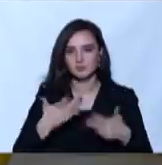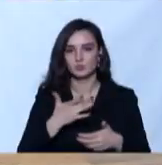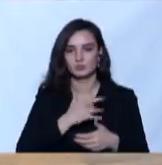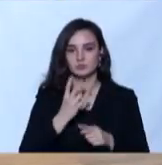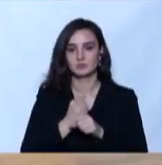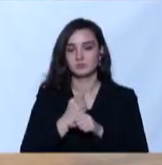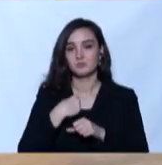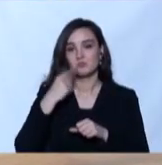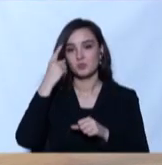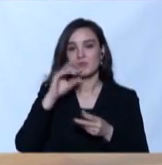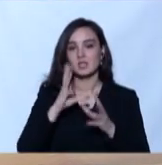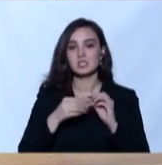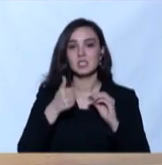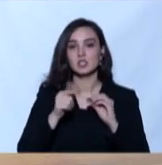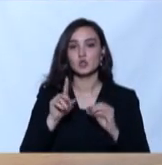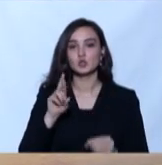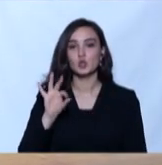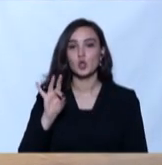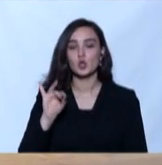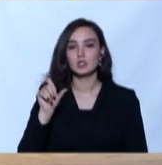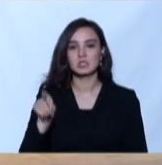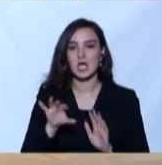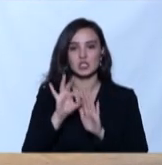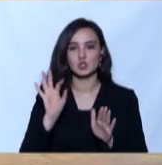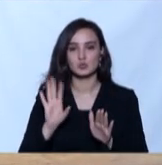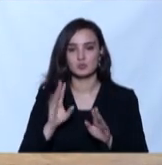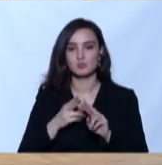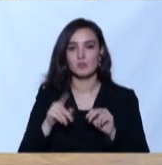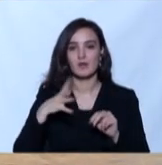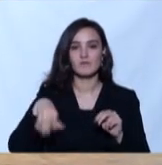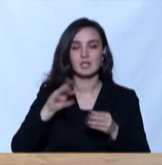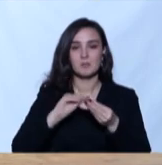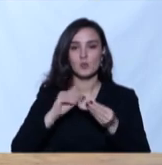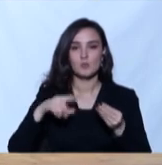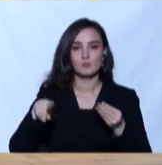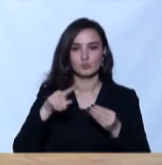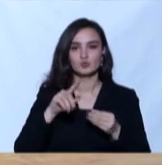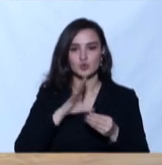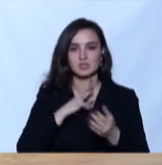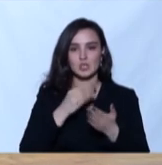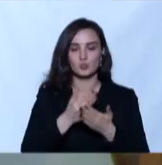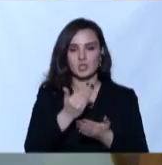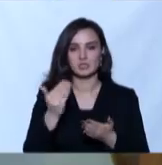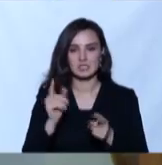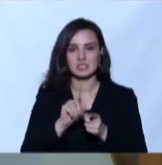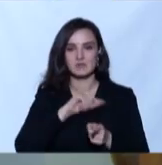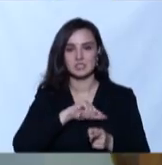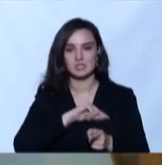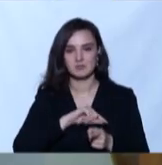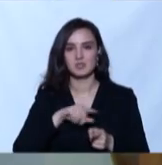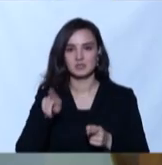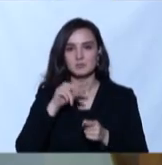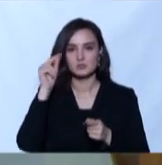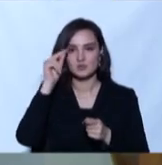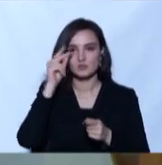best things about this story is that Dorothy really doesn't have to choose, because all of her friends have all of these wonderful strengths. Right, and so she kind of learns